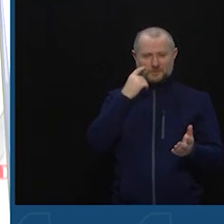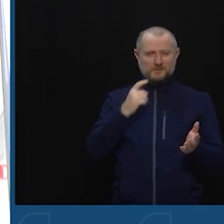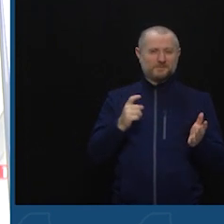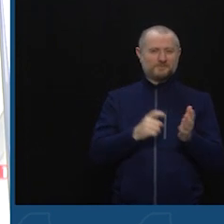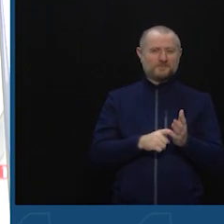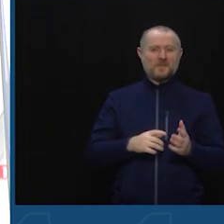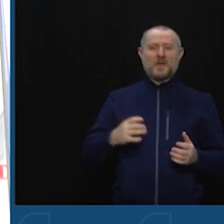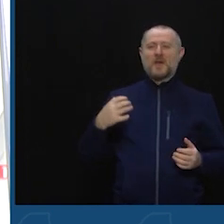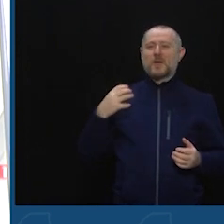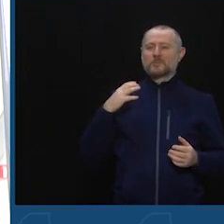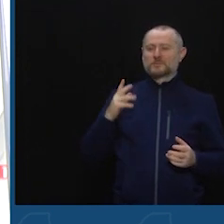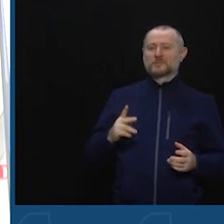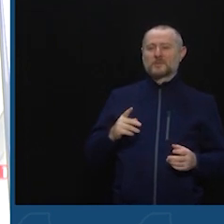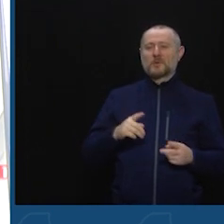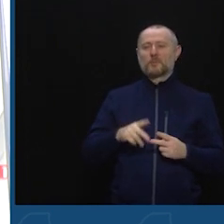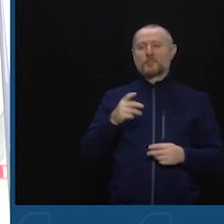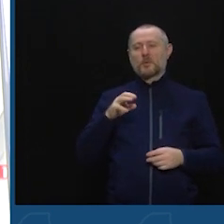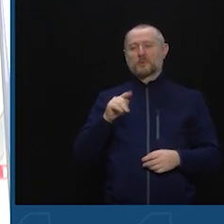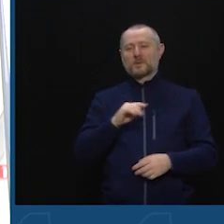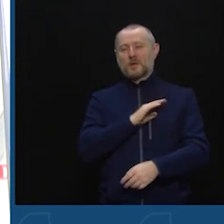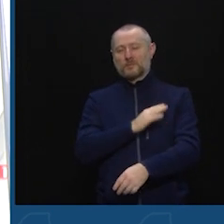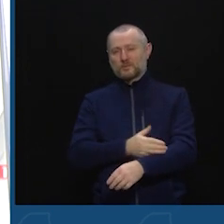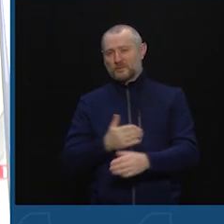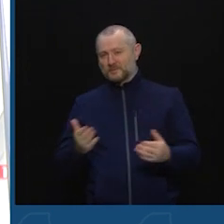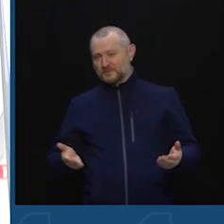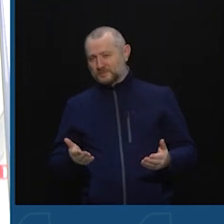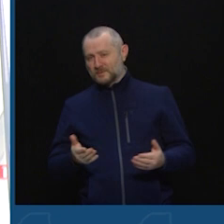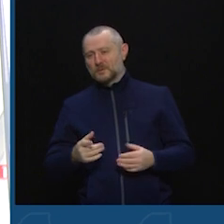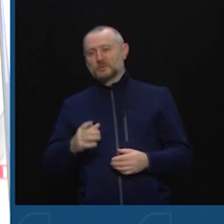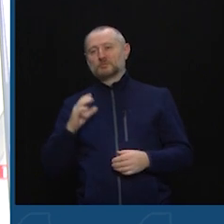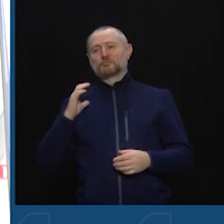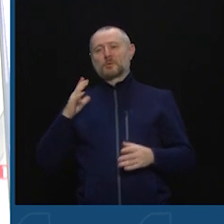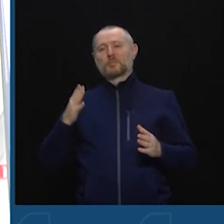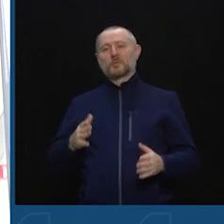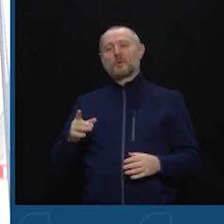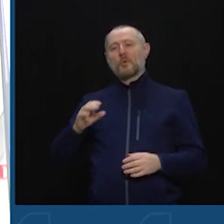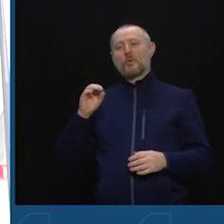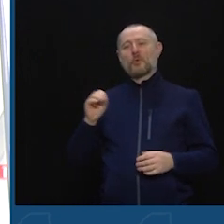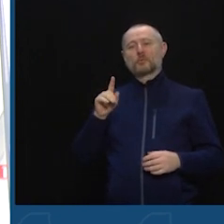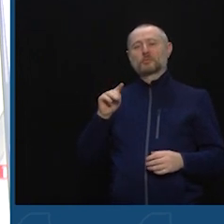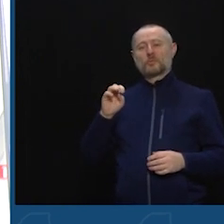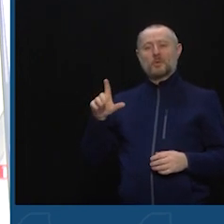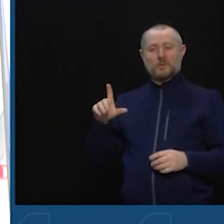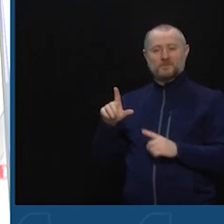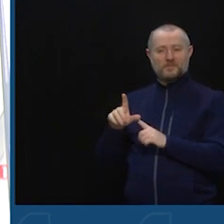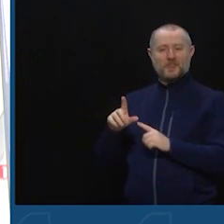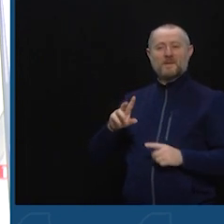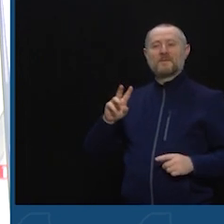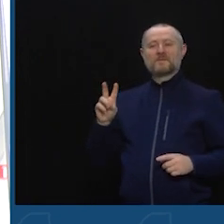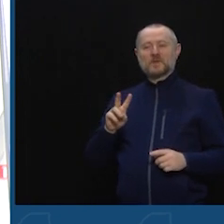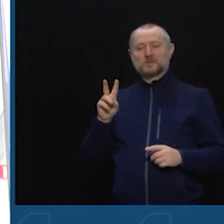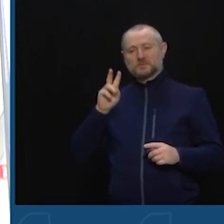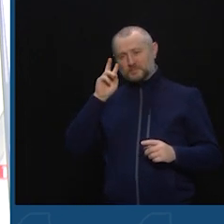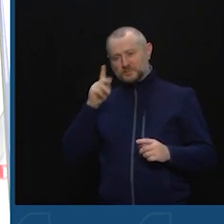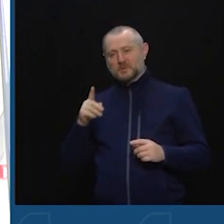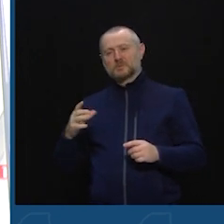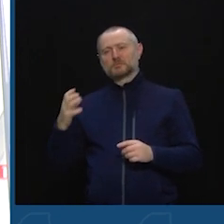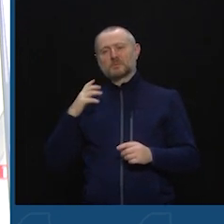of the Port Authority who are here, Chairman O'Toole, Vice Chairman Jeff